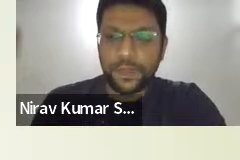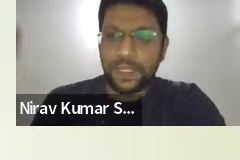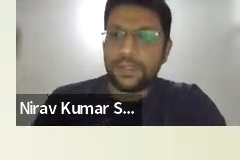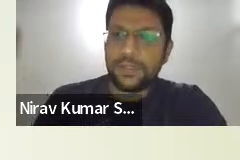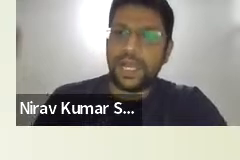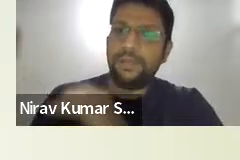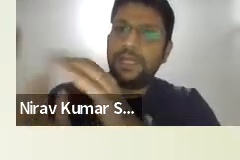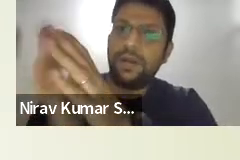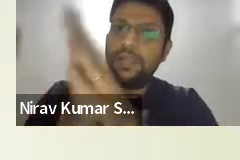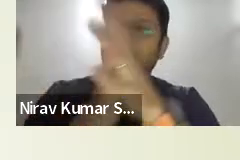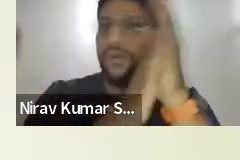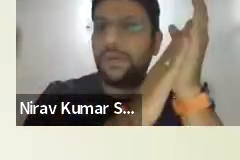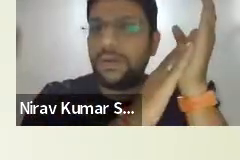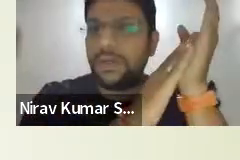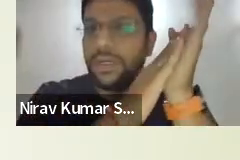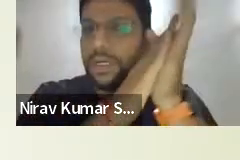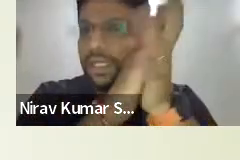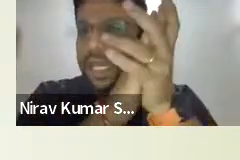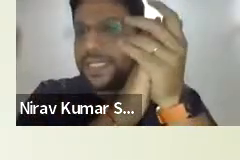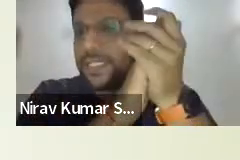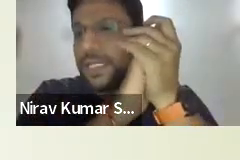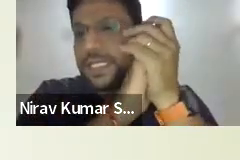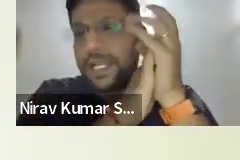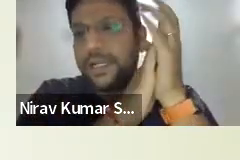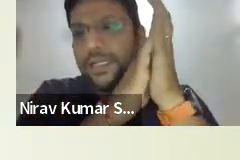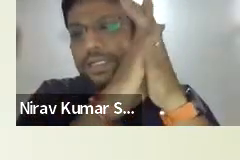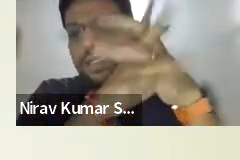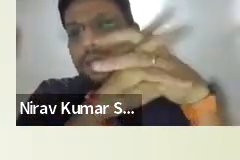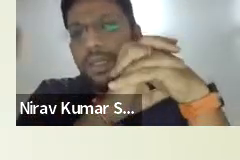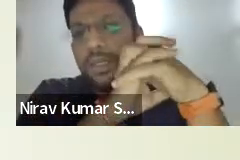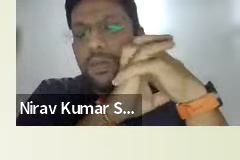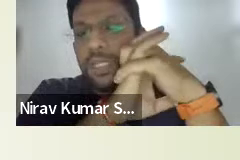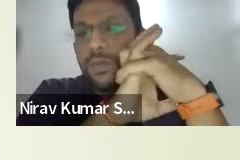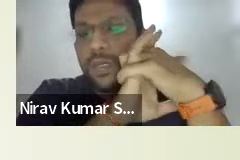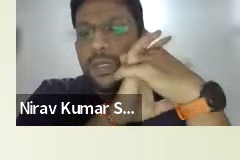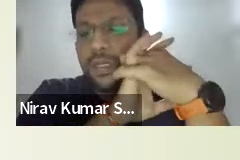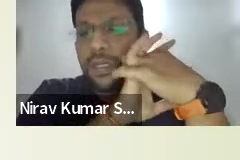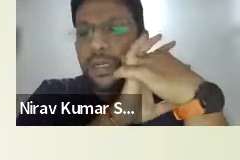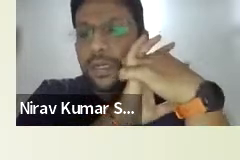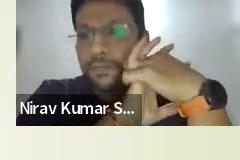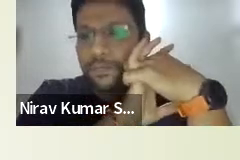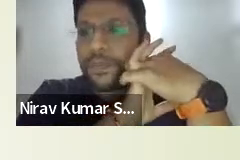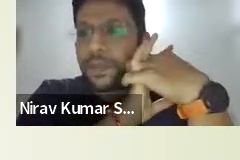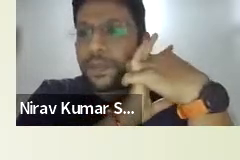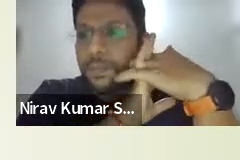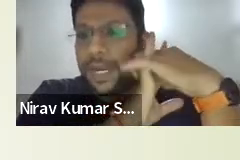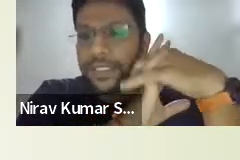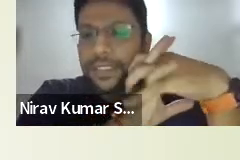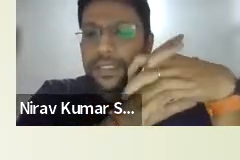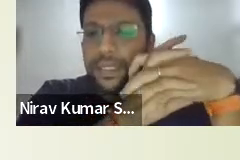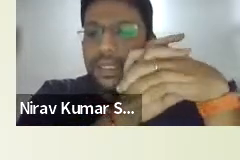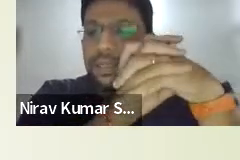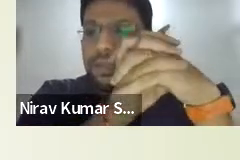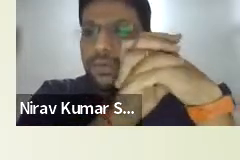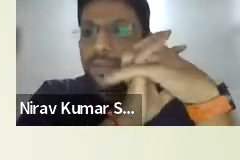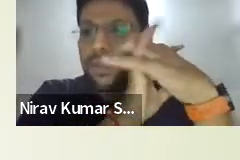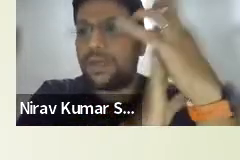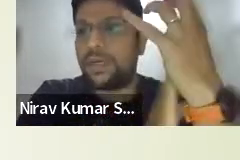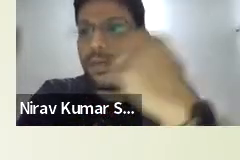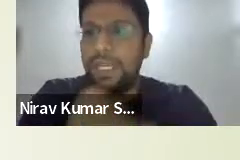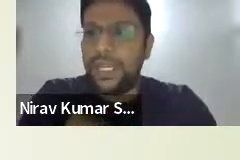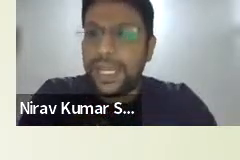So, I'll be talking to you about the accessibility standards, which were passed